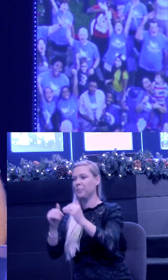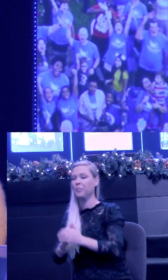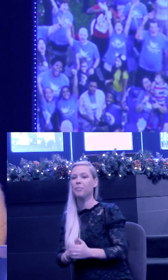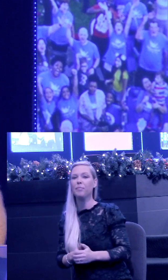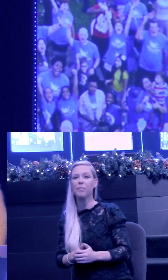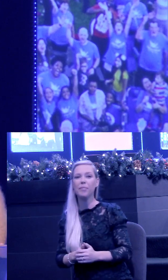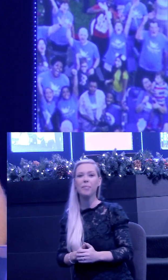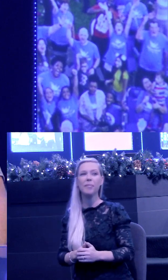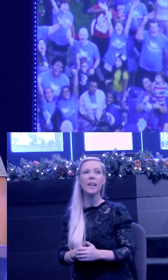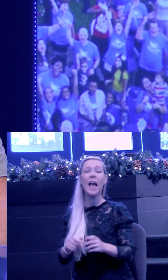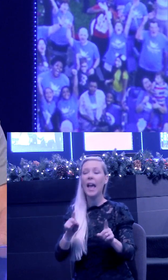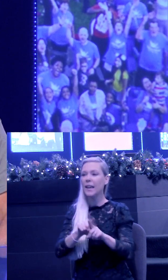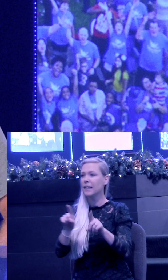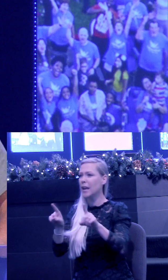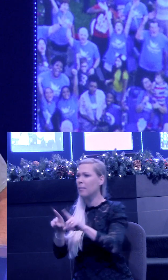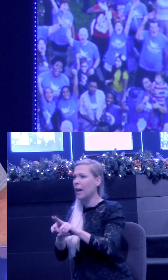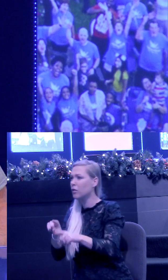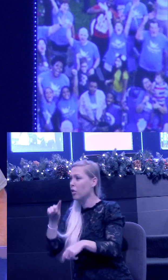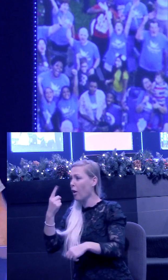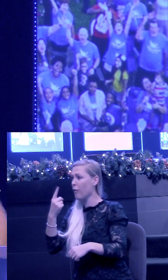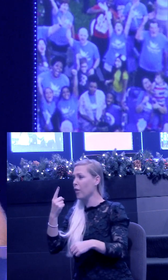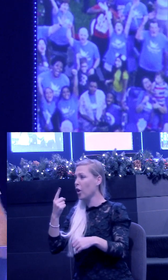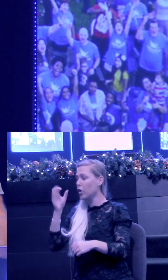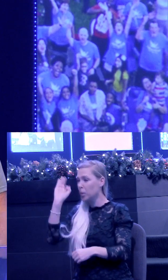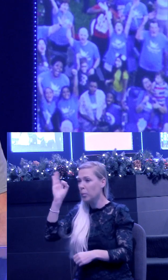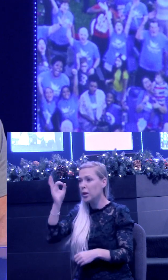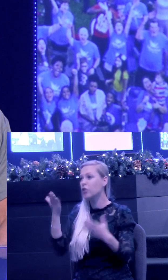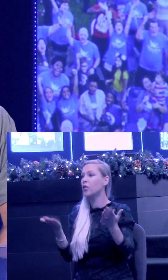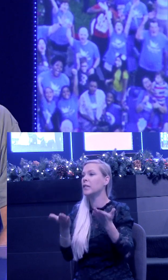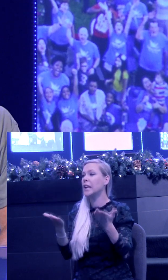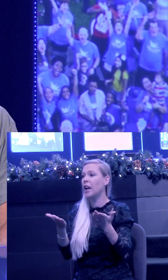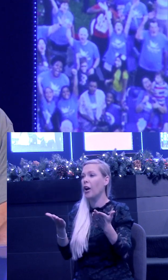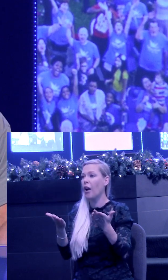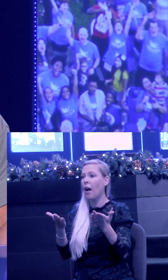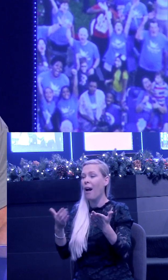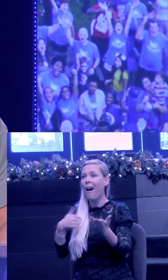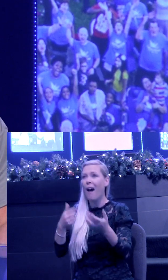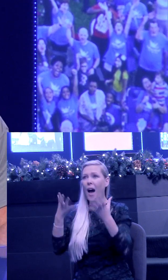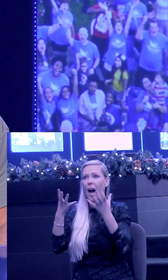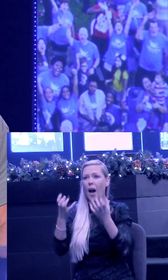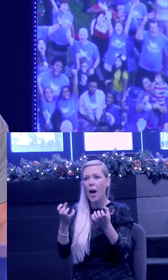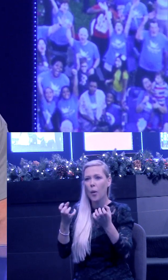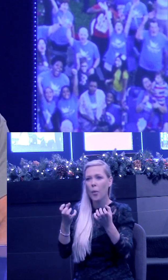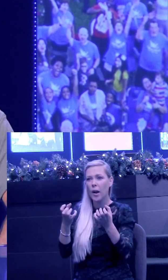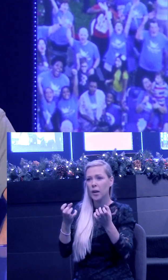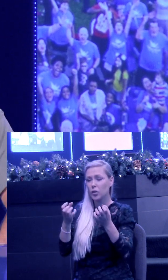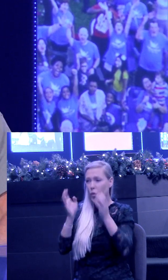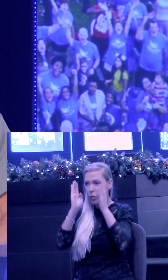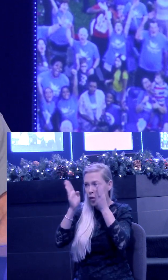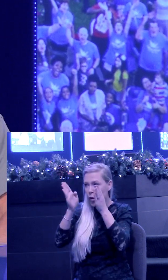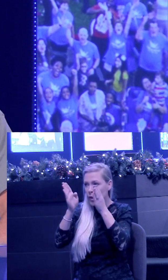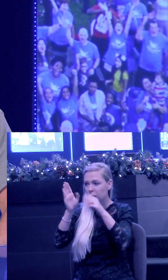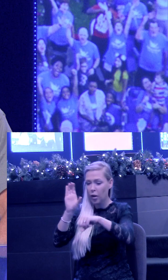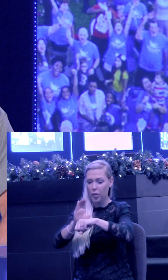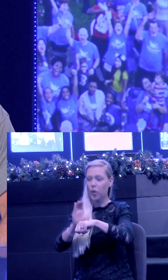Community Christian Church, I tried to build on the Christ-centered foundation that was here before I arrived. And we came to Community,